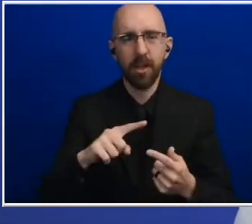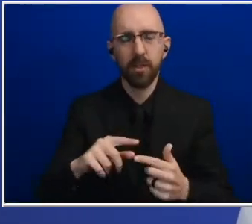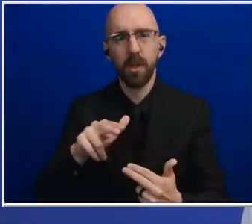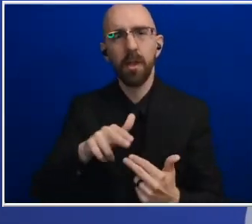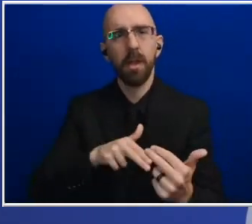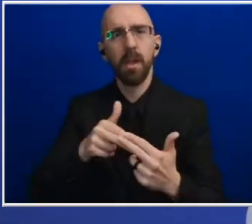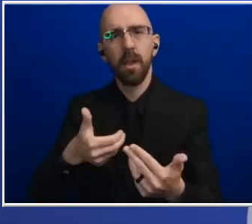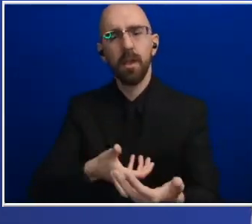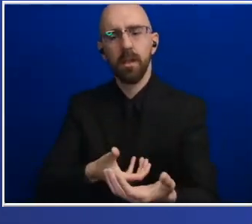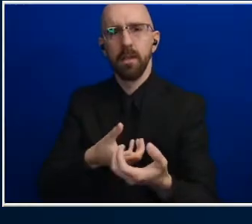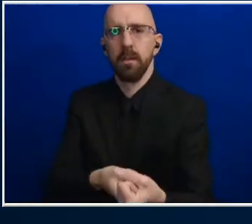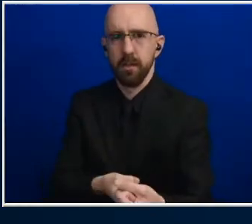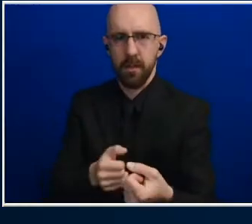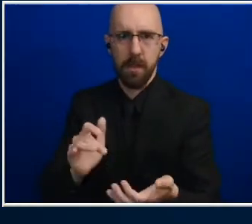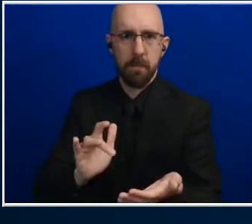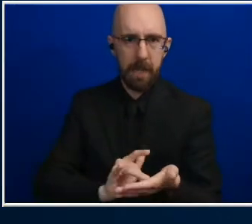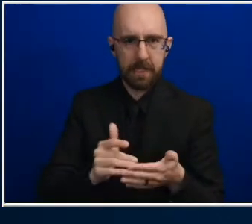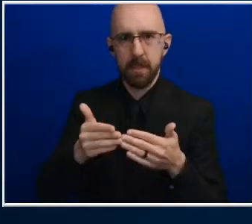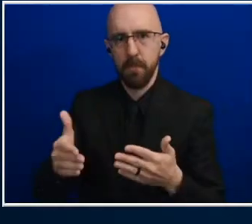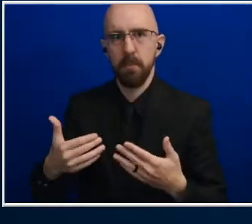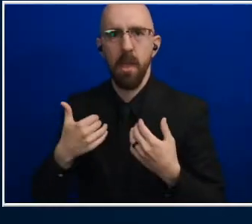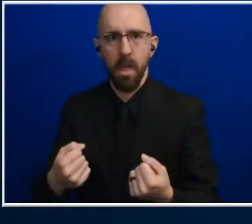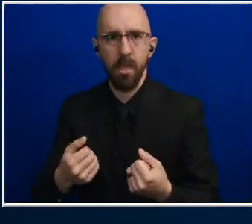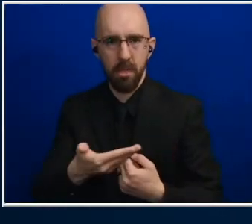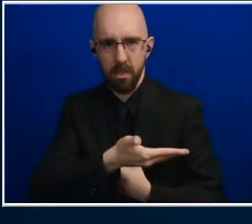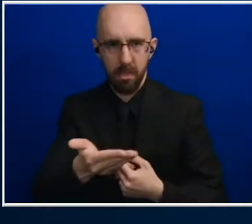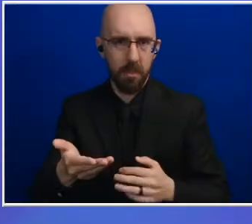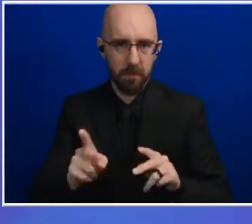public health. Dr. Swanson, final thoughts.